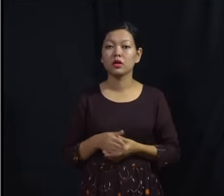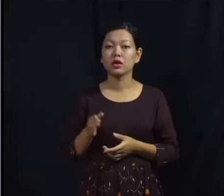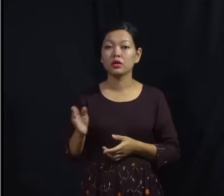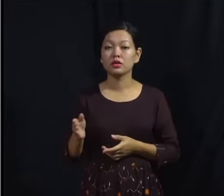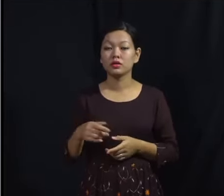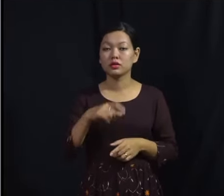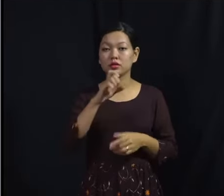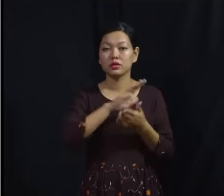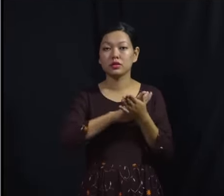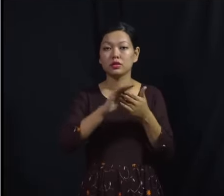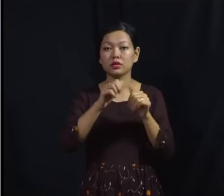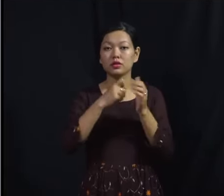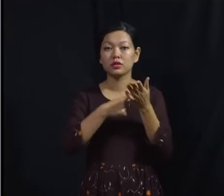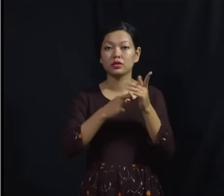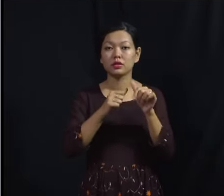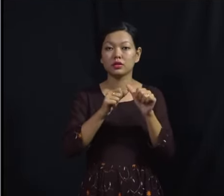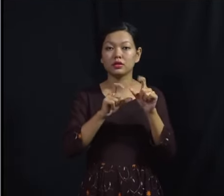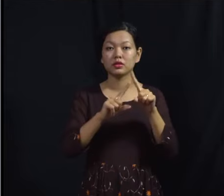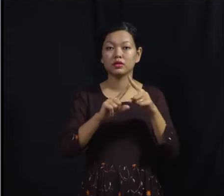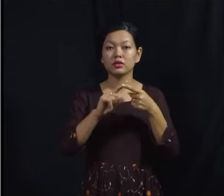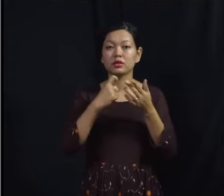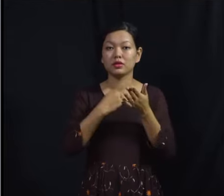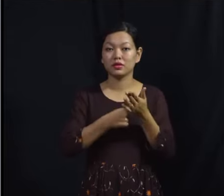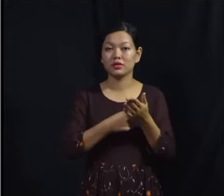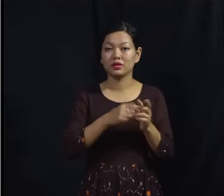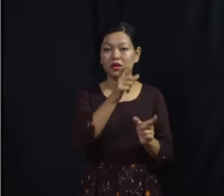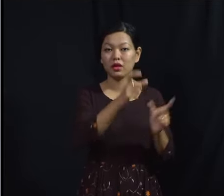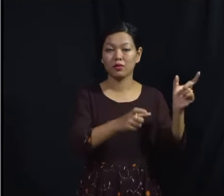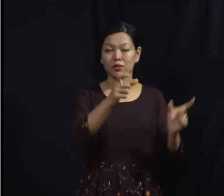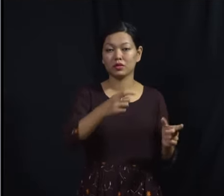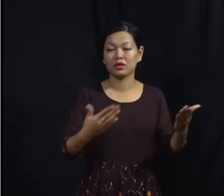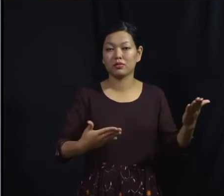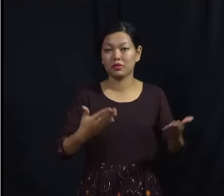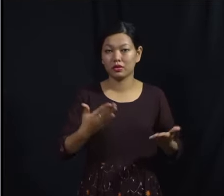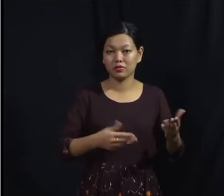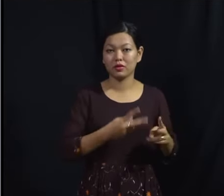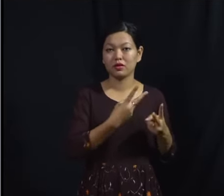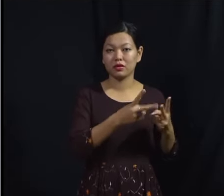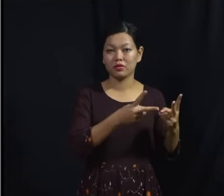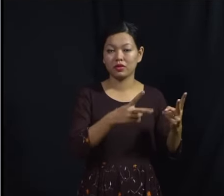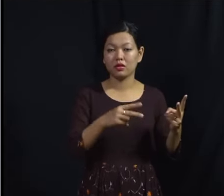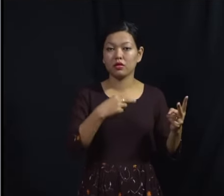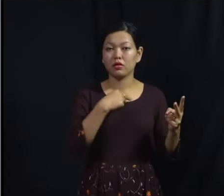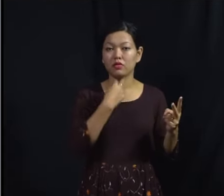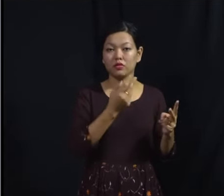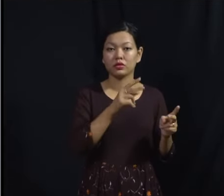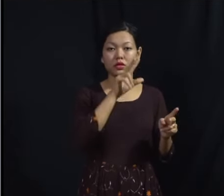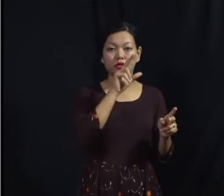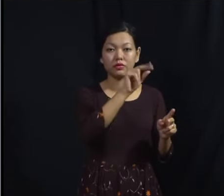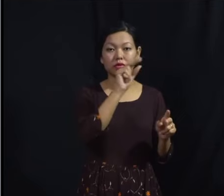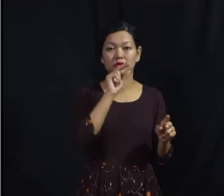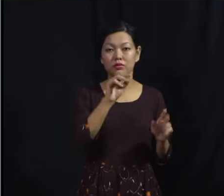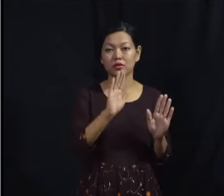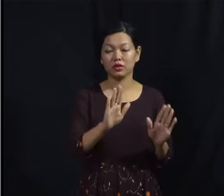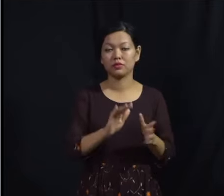character and understand the story. So let's take a look at the context of character voices here. Let's first take a look at